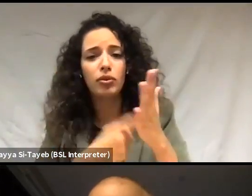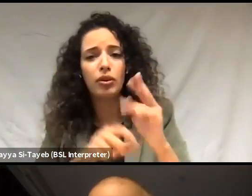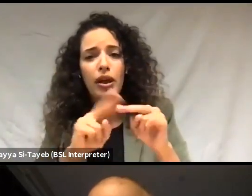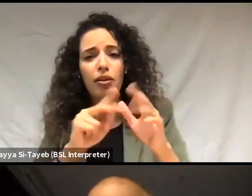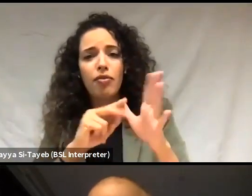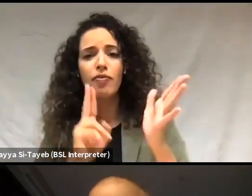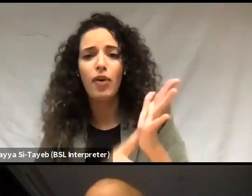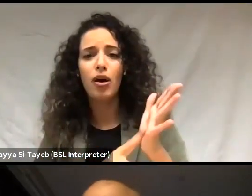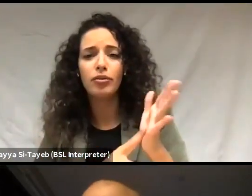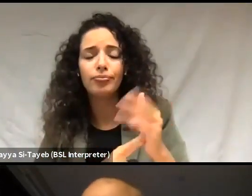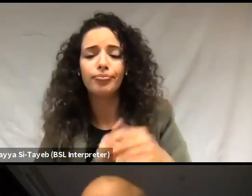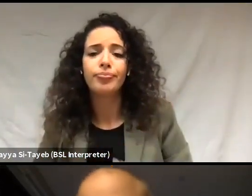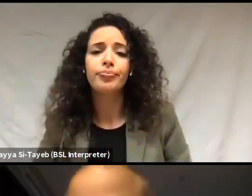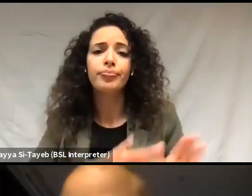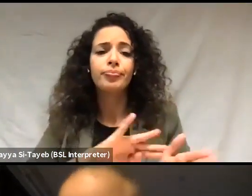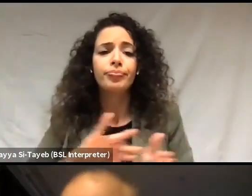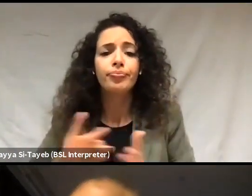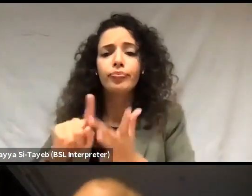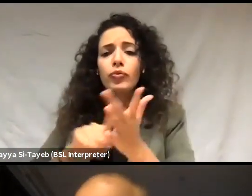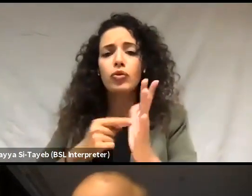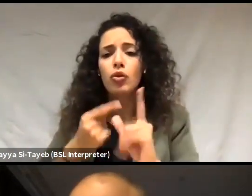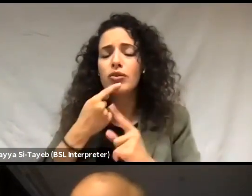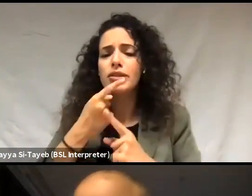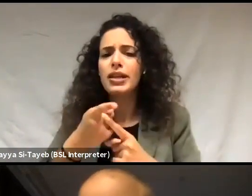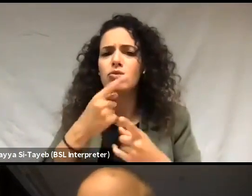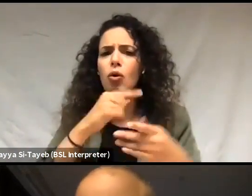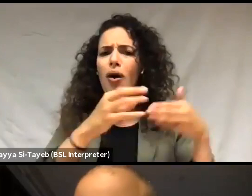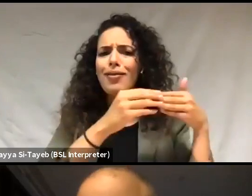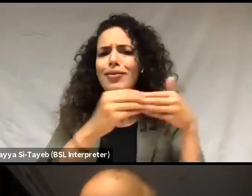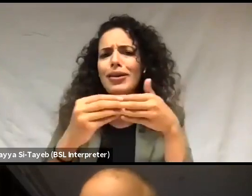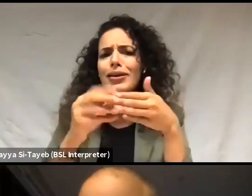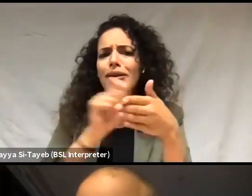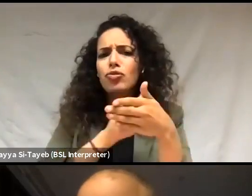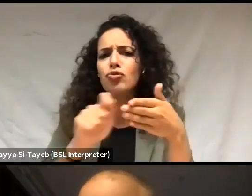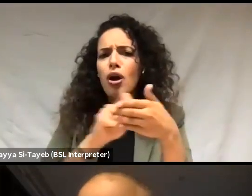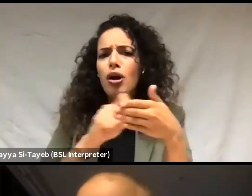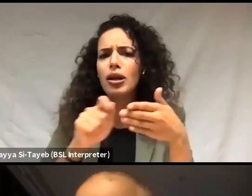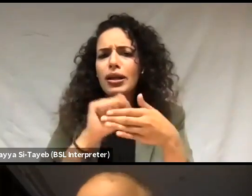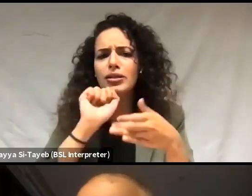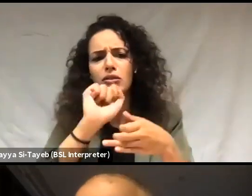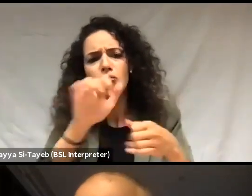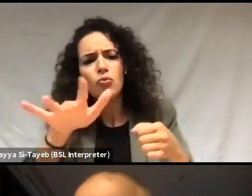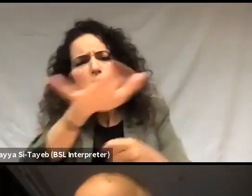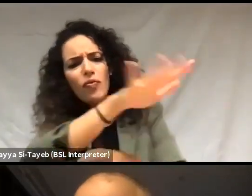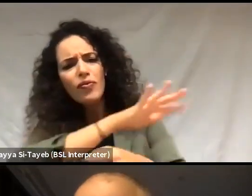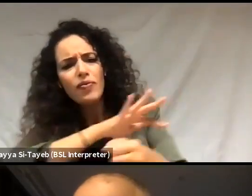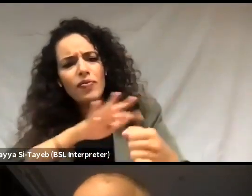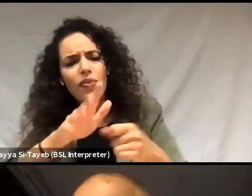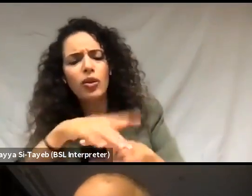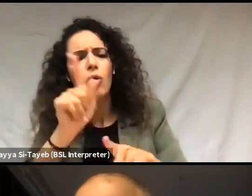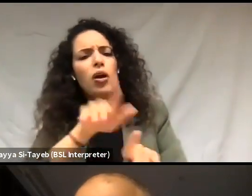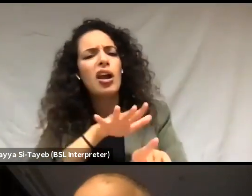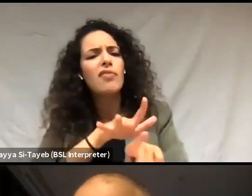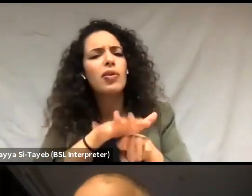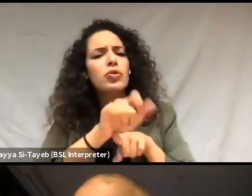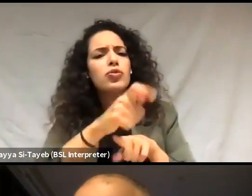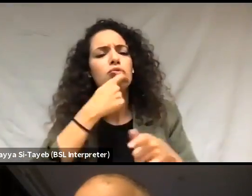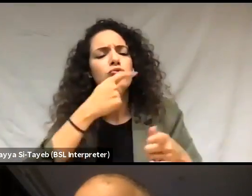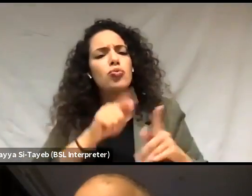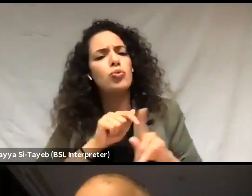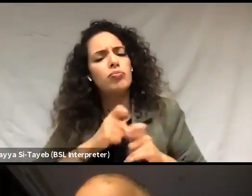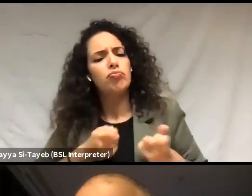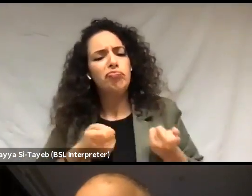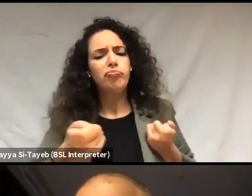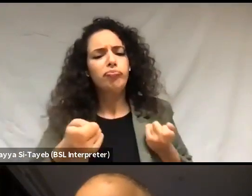I mean, as leading journalists in your field, what influence and role do you have to facilitate change in language and application